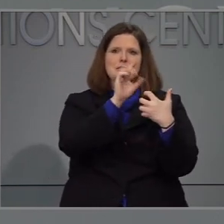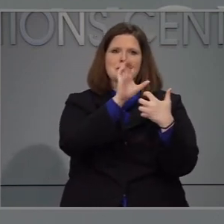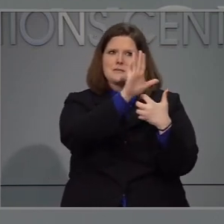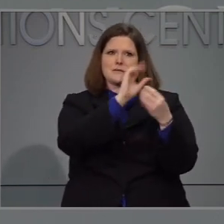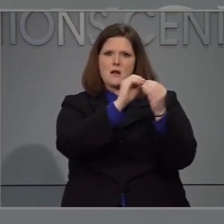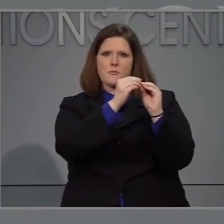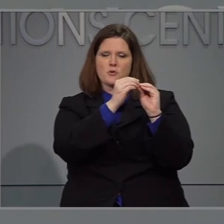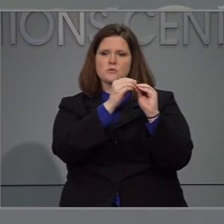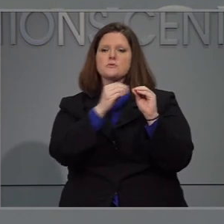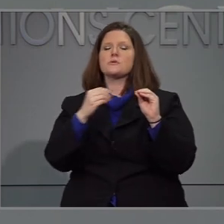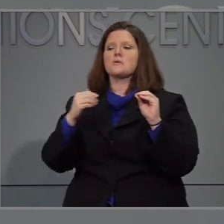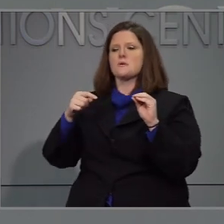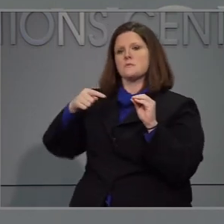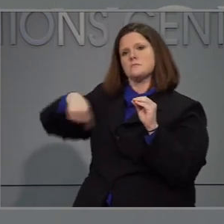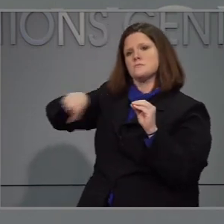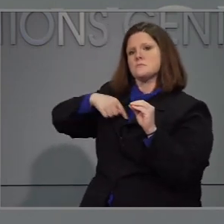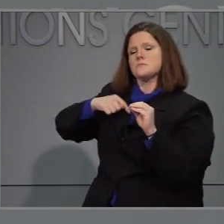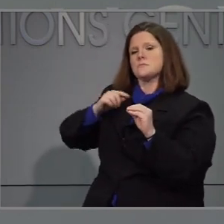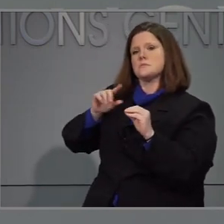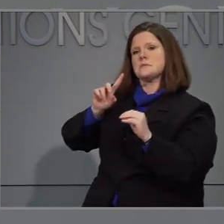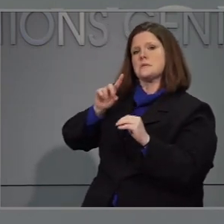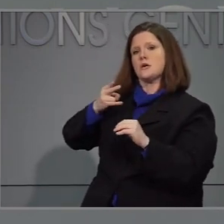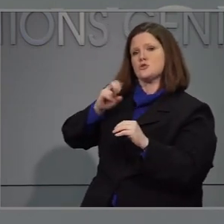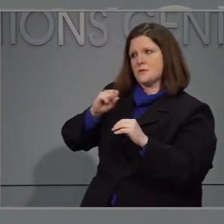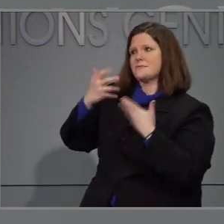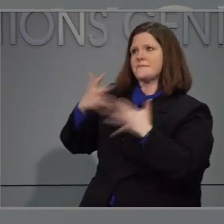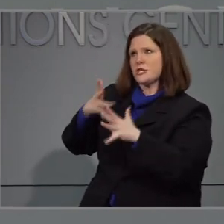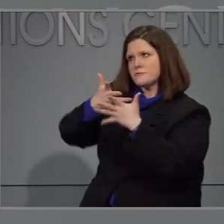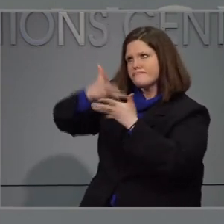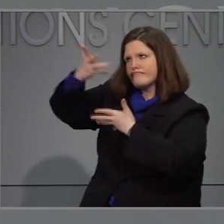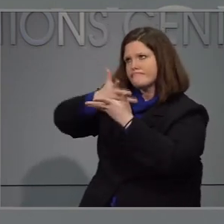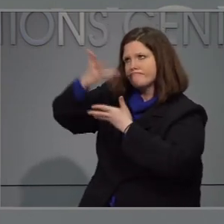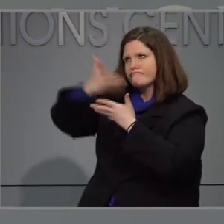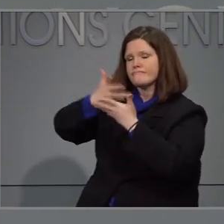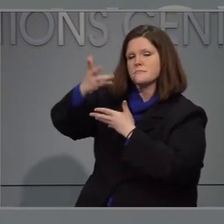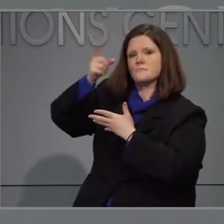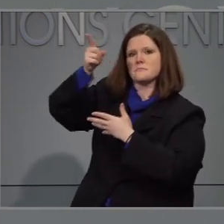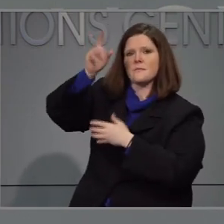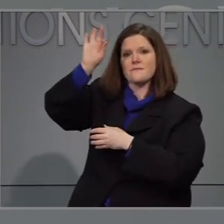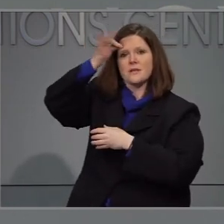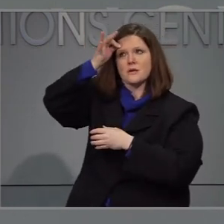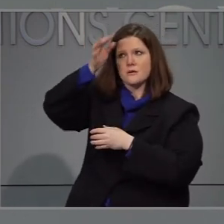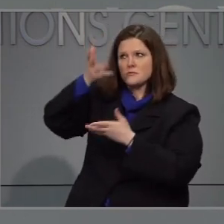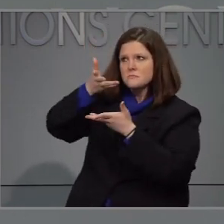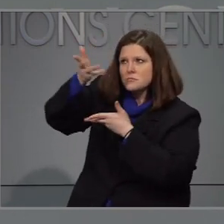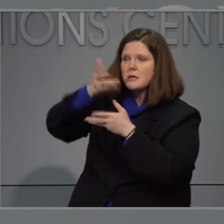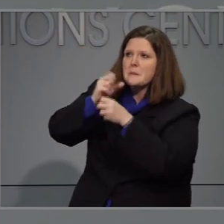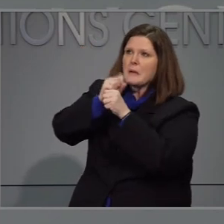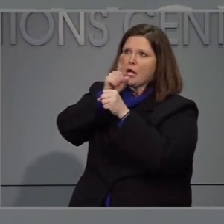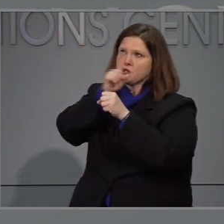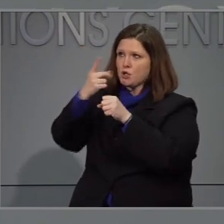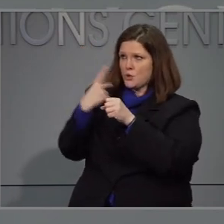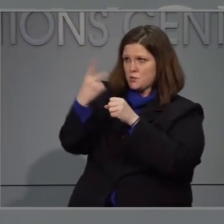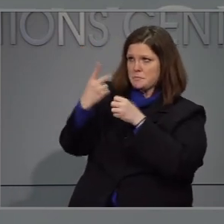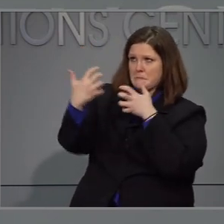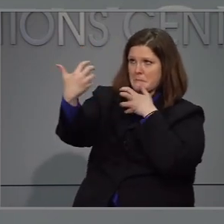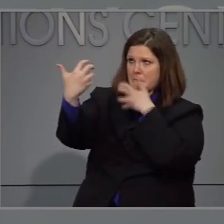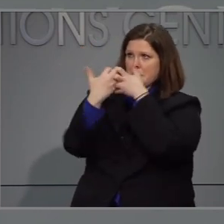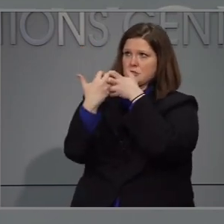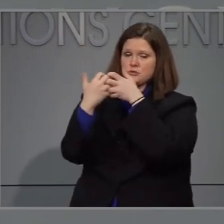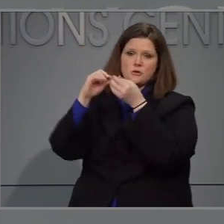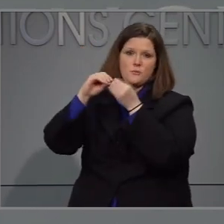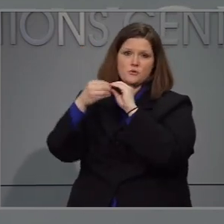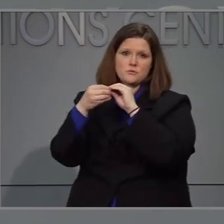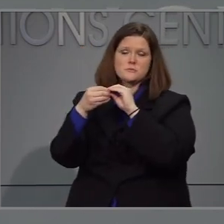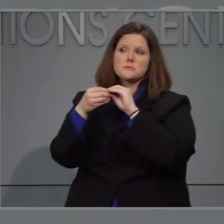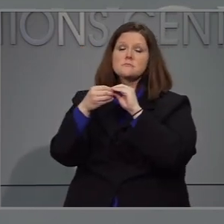talking to our federal partners about how we're going to define that, and so we're working hard. I think we've seen some studies that have shown that some people